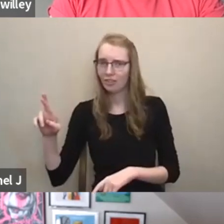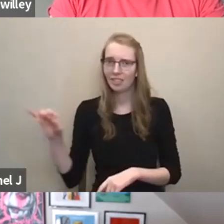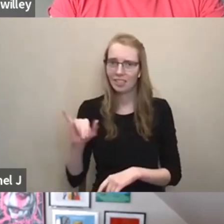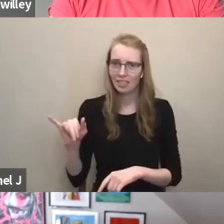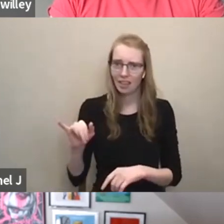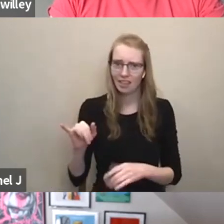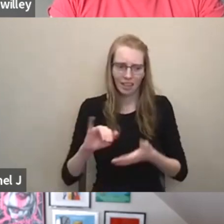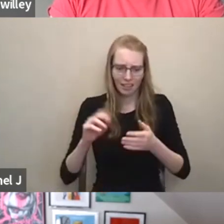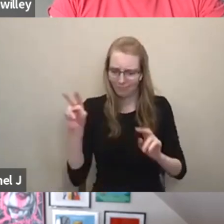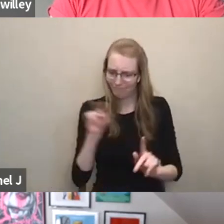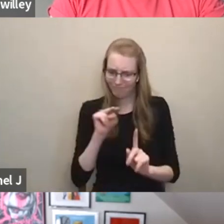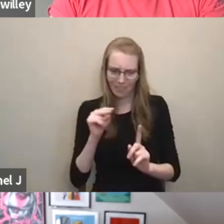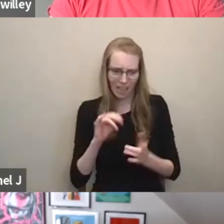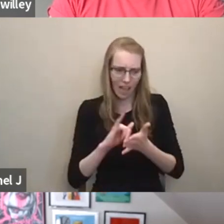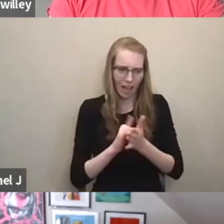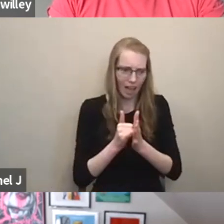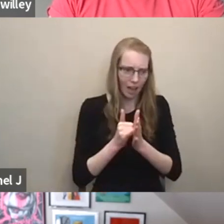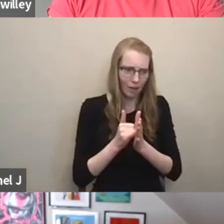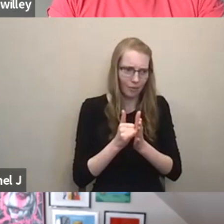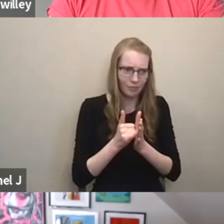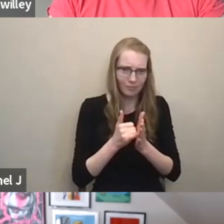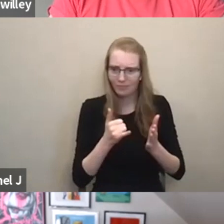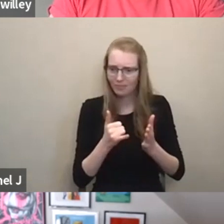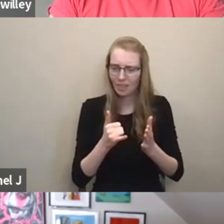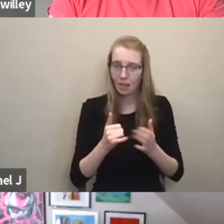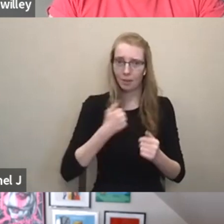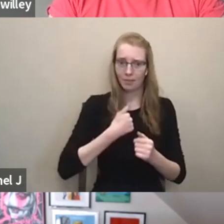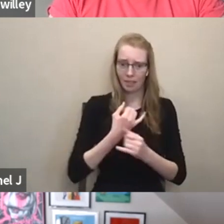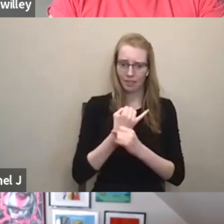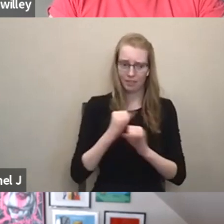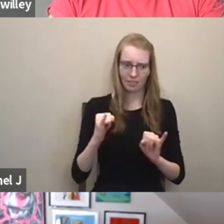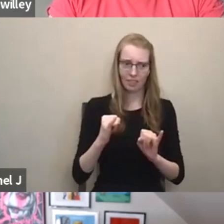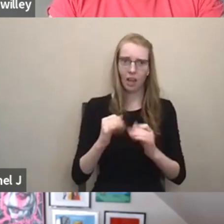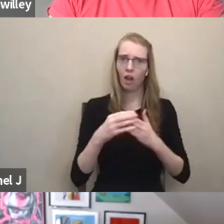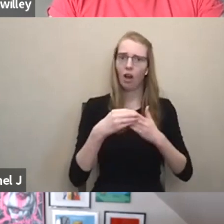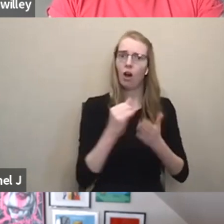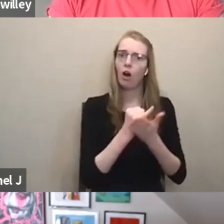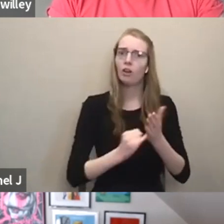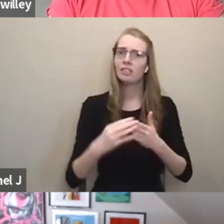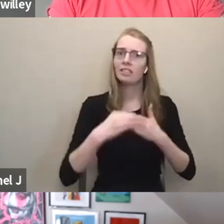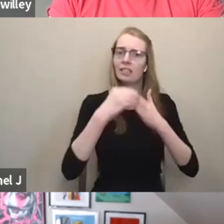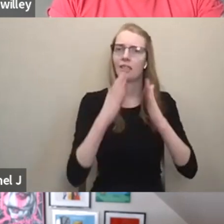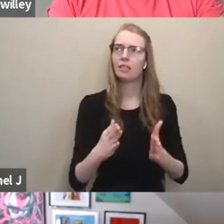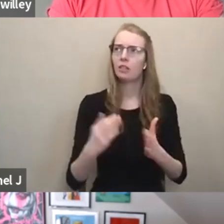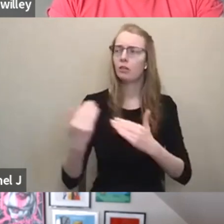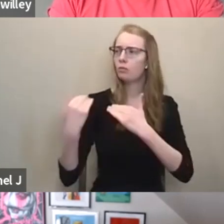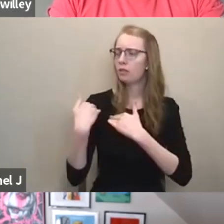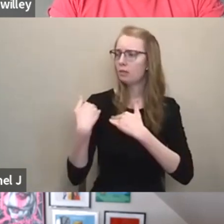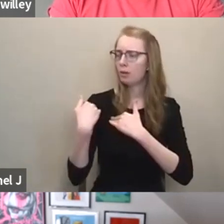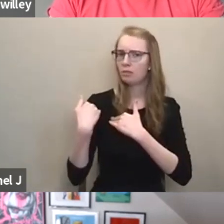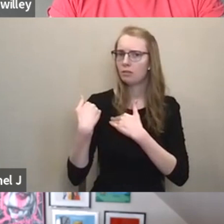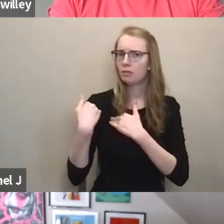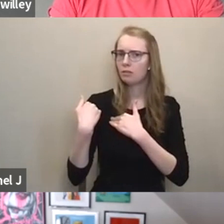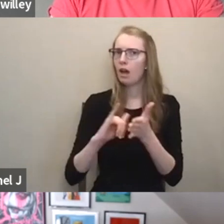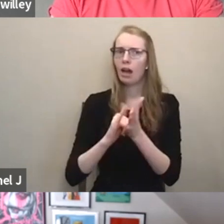and opportunities for people what are our responsibilities as artistic leaders to make sure those